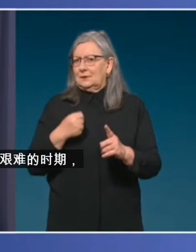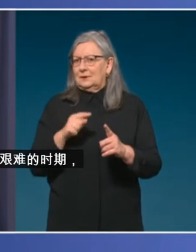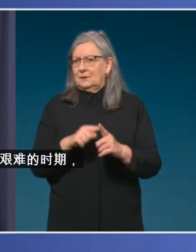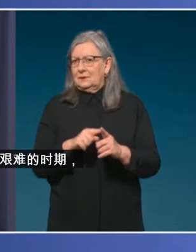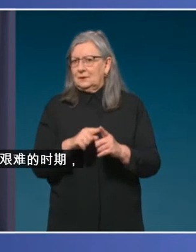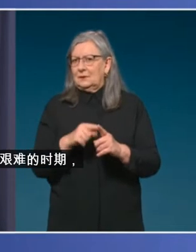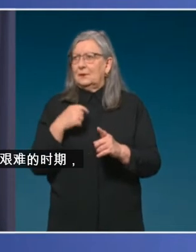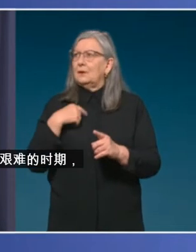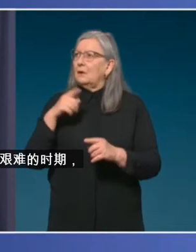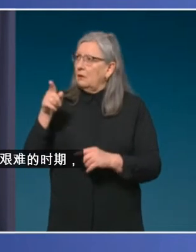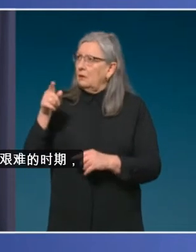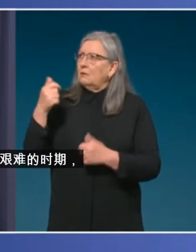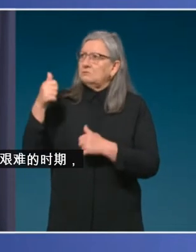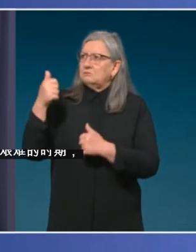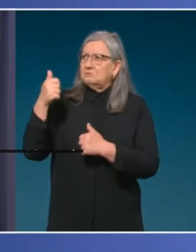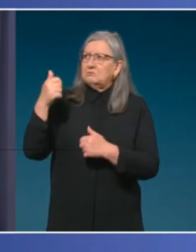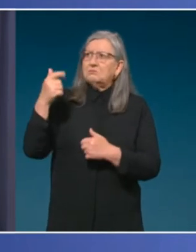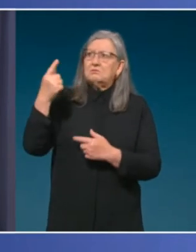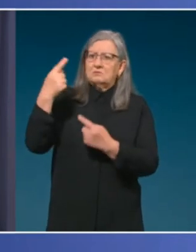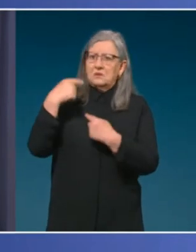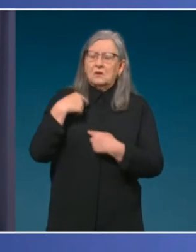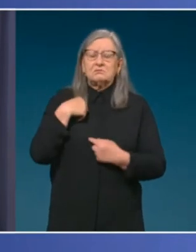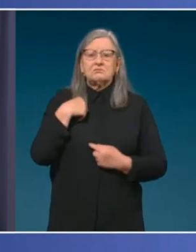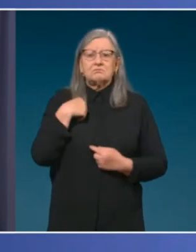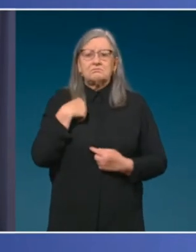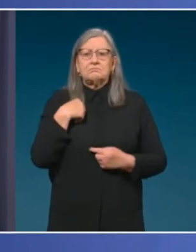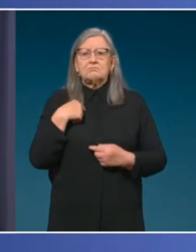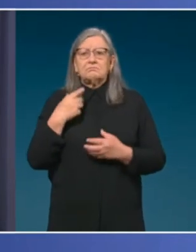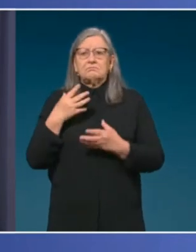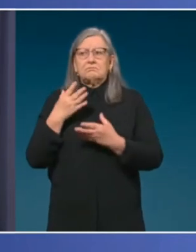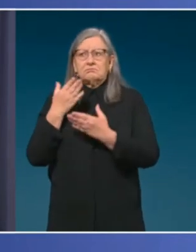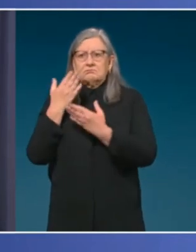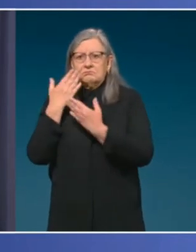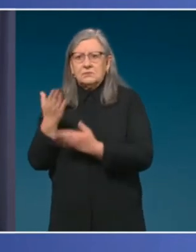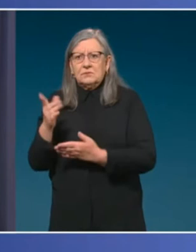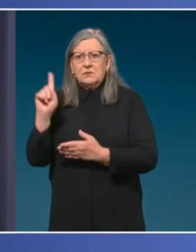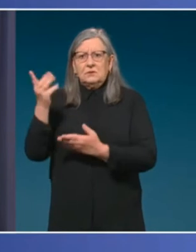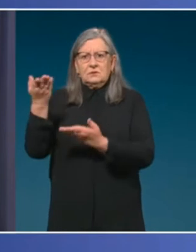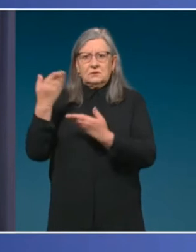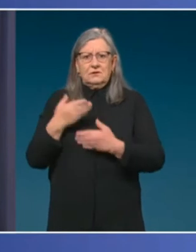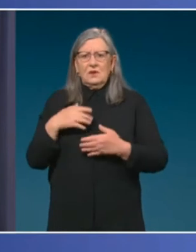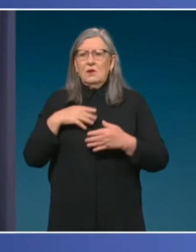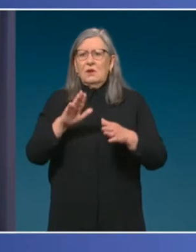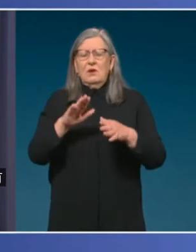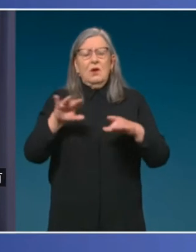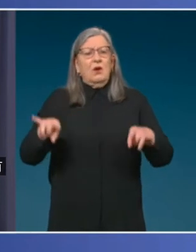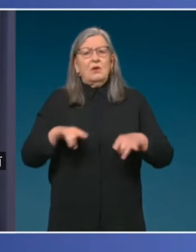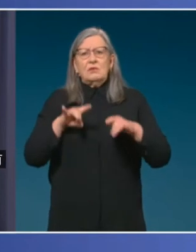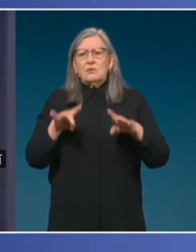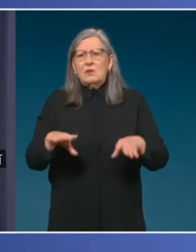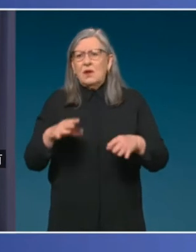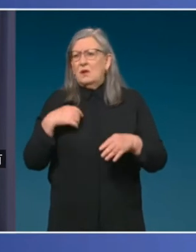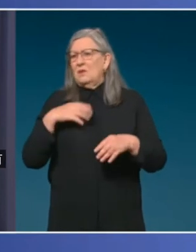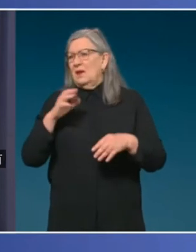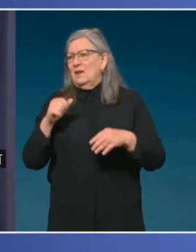but everybody's working together, and Australia's dealt with challenges, and we're ready for this. We're able